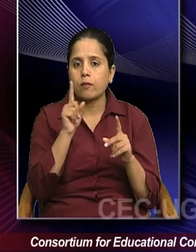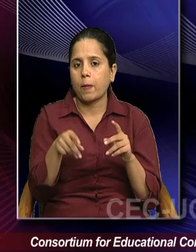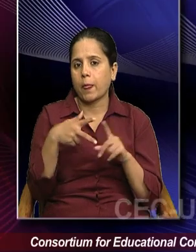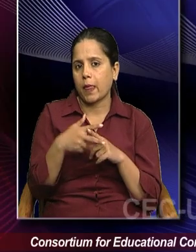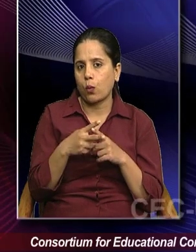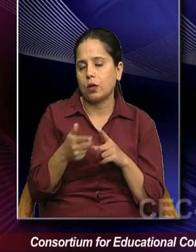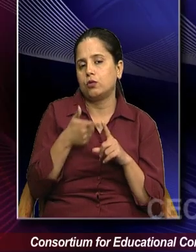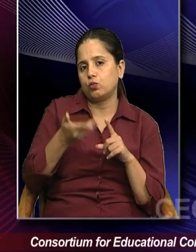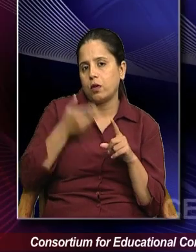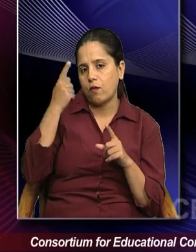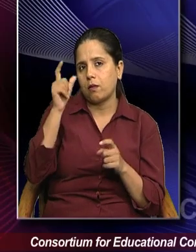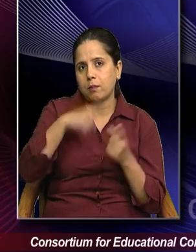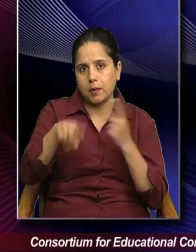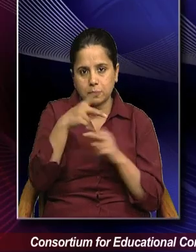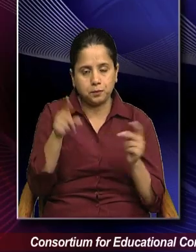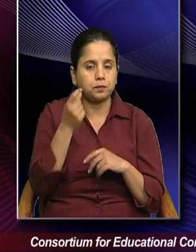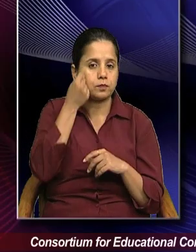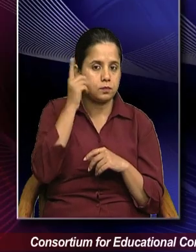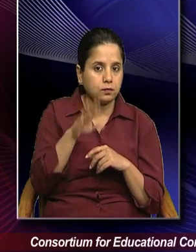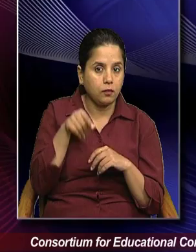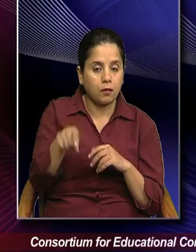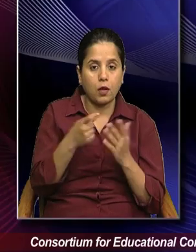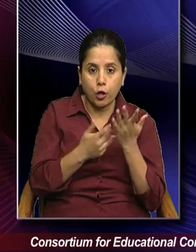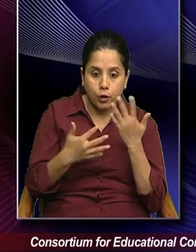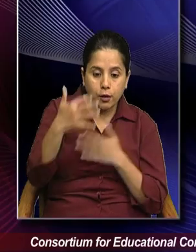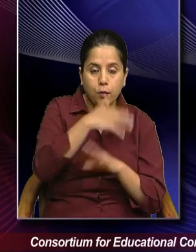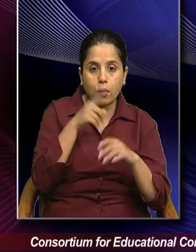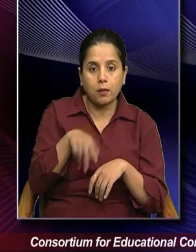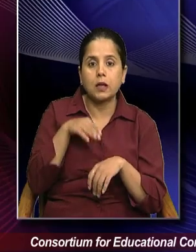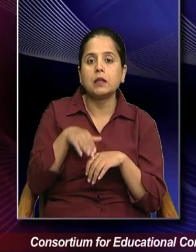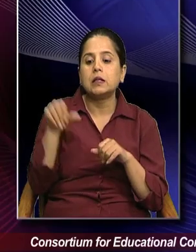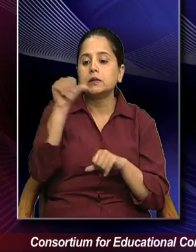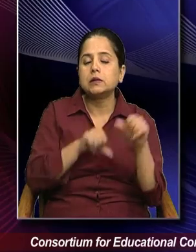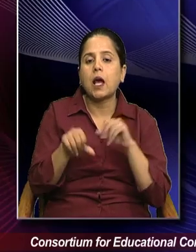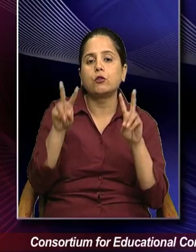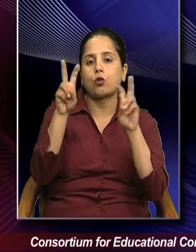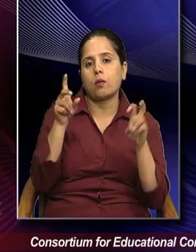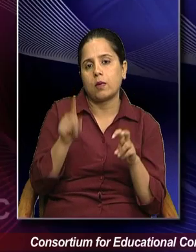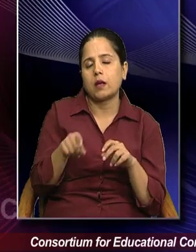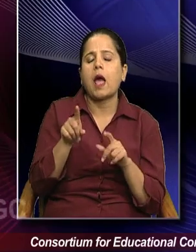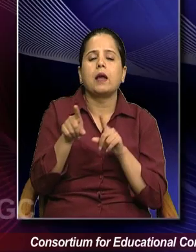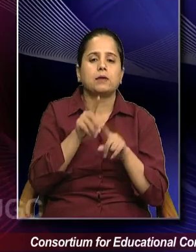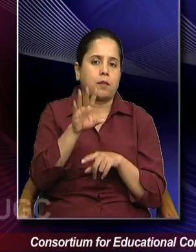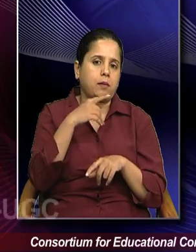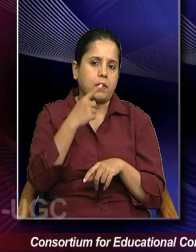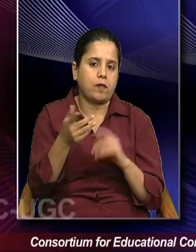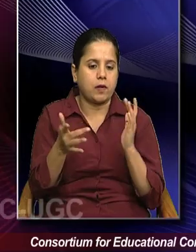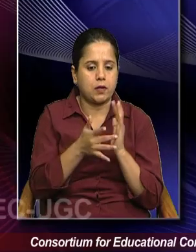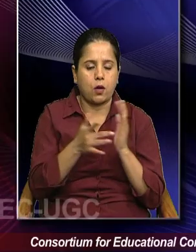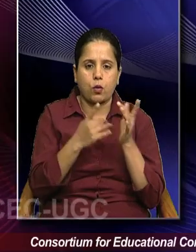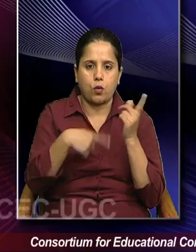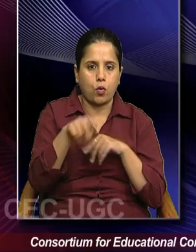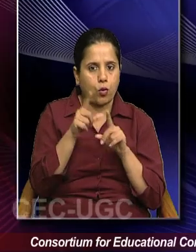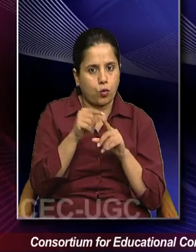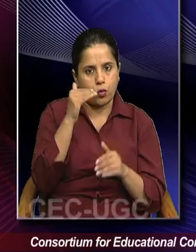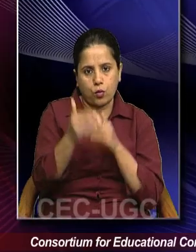tools and training for the public to understand and report on science issues. Suppose a technological